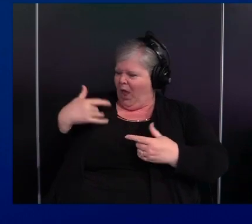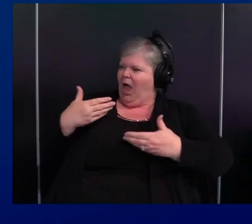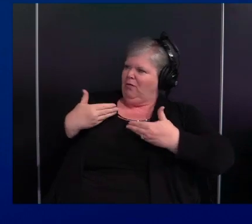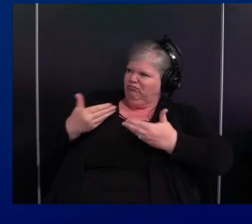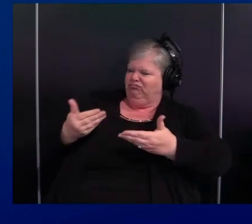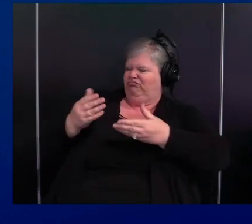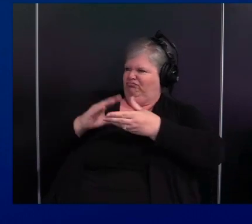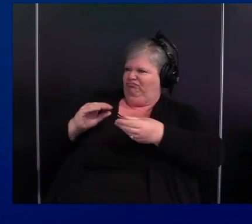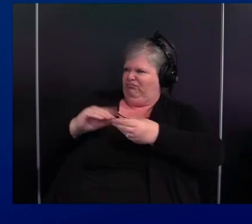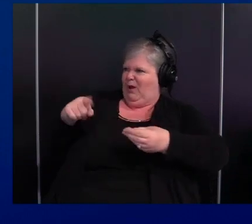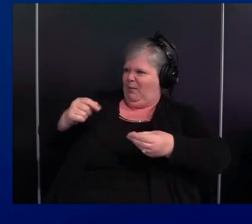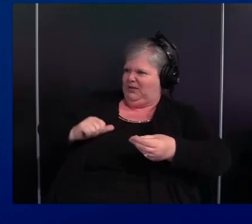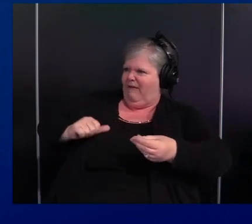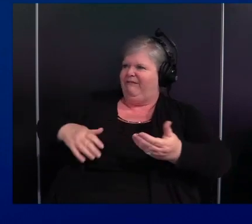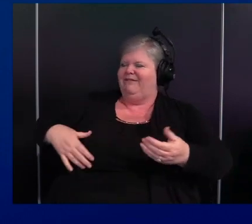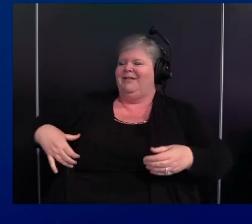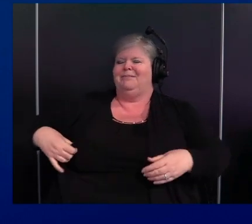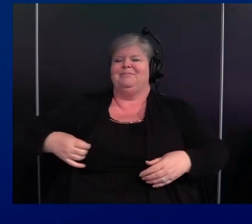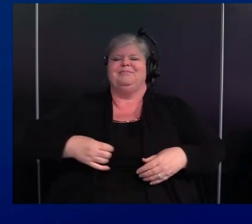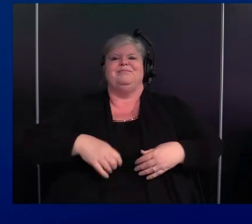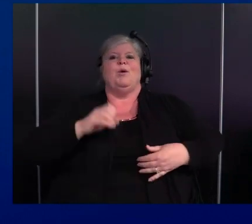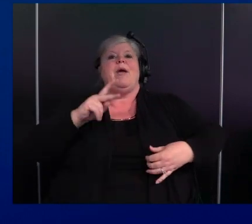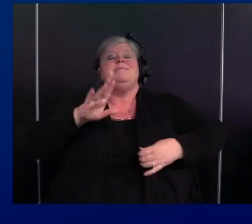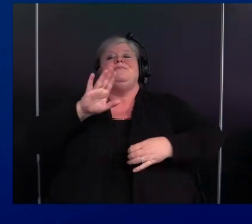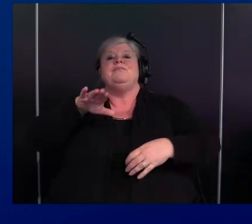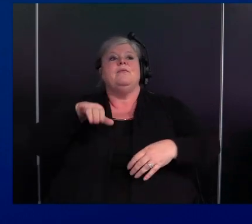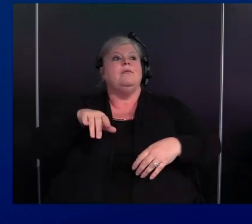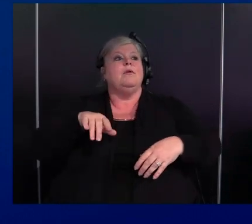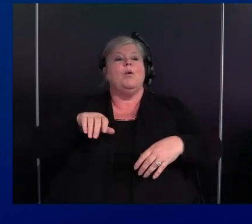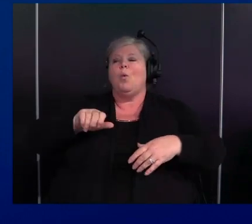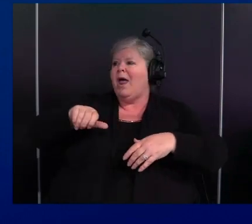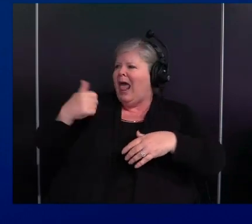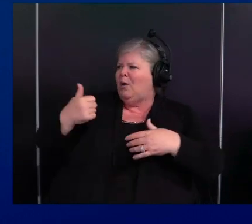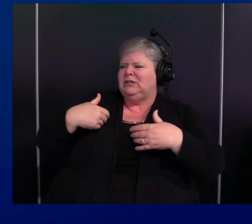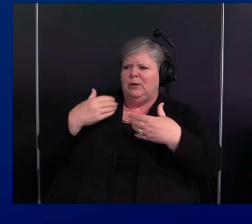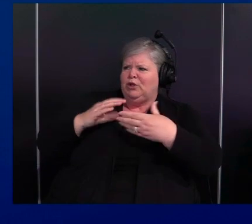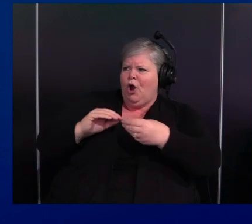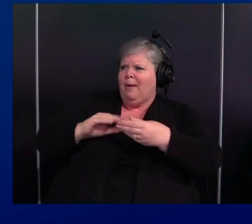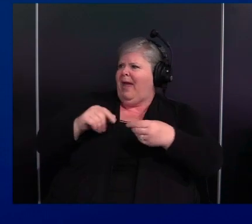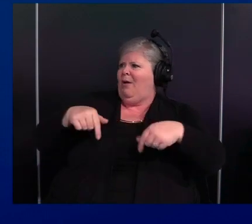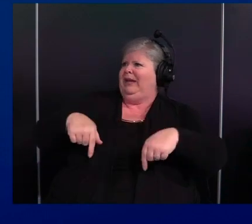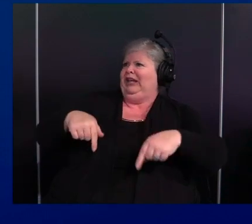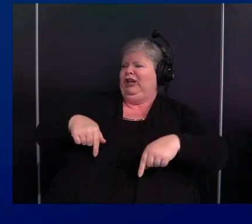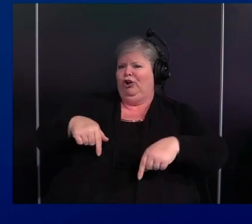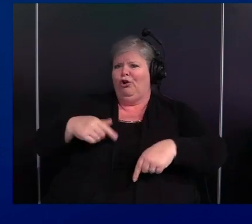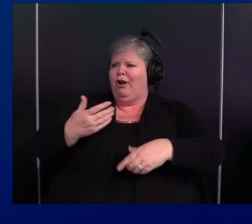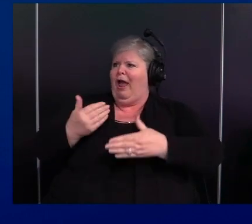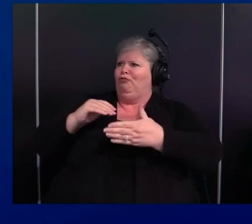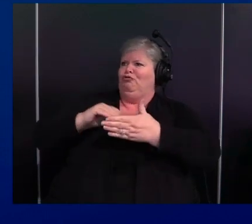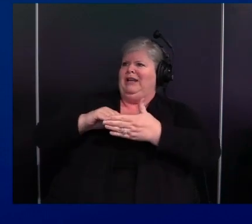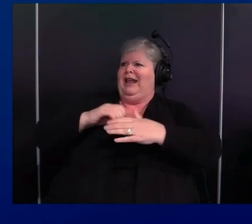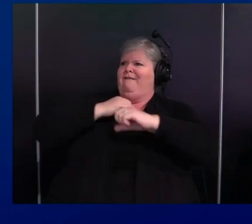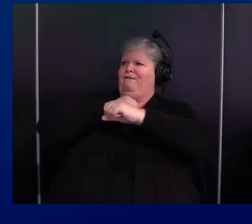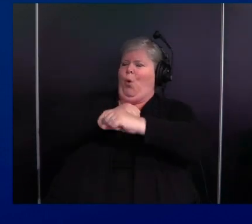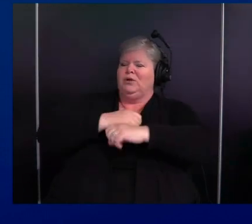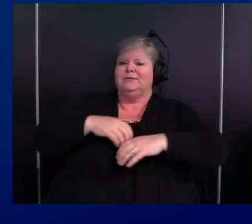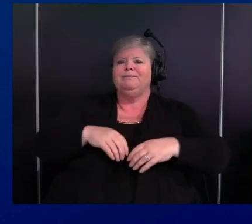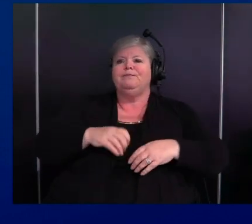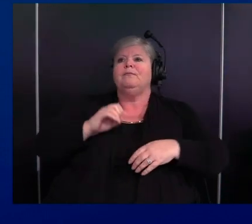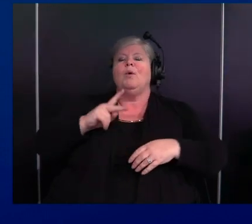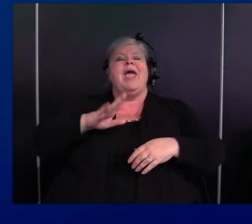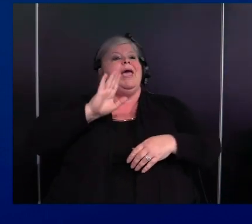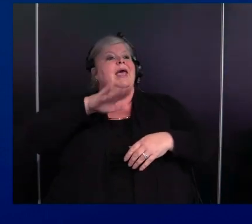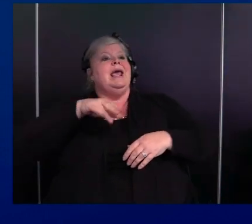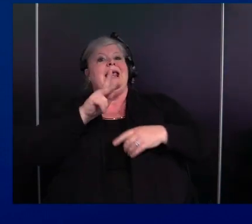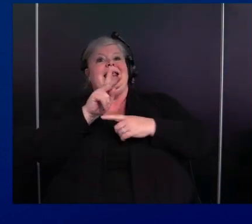sure. Exactly right. So what else? What else did we talk about here at Inforce? Let's see. So in the key management